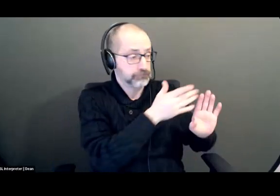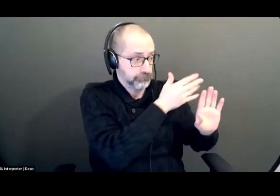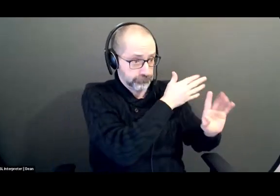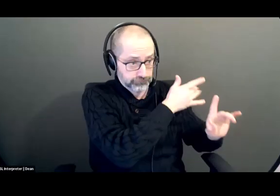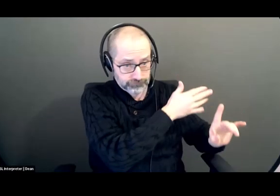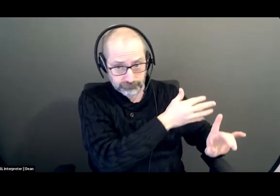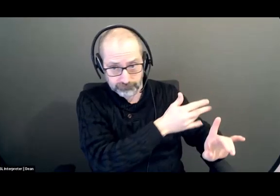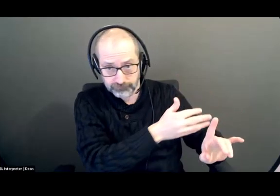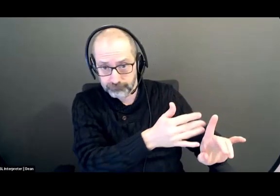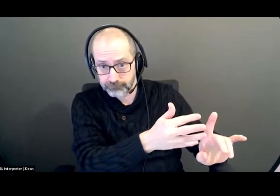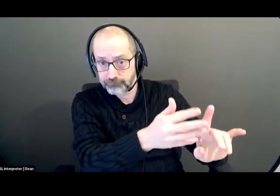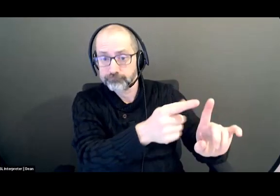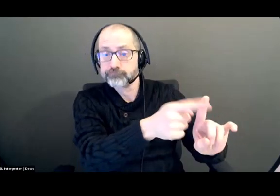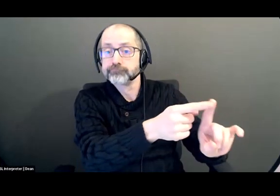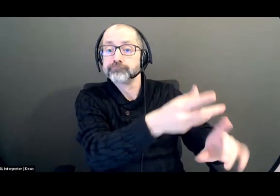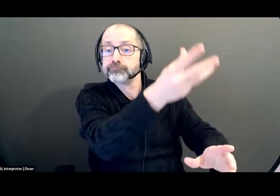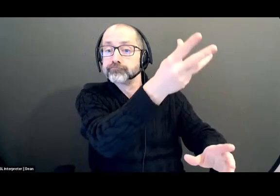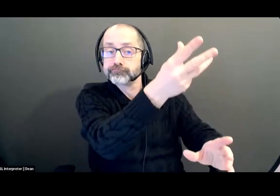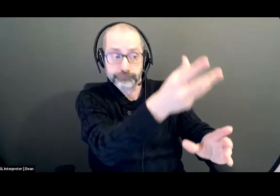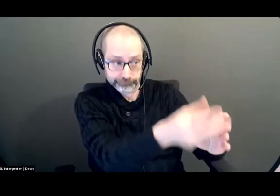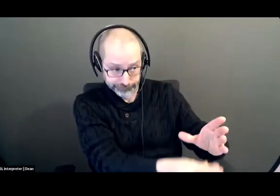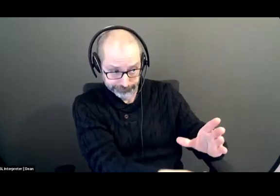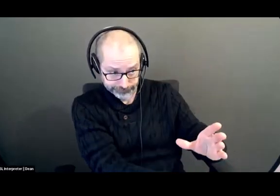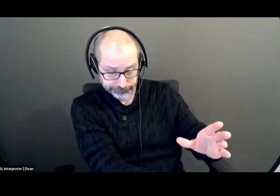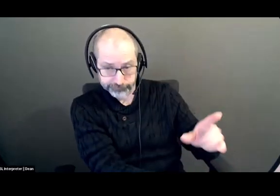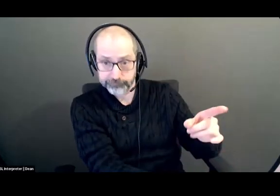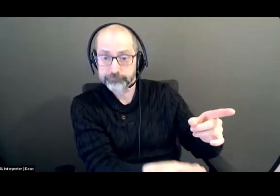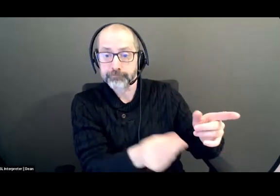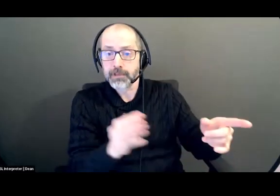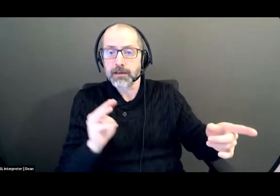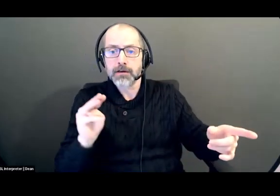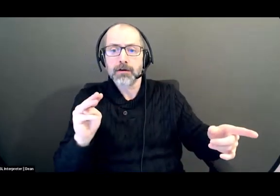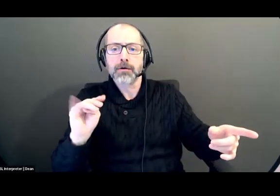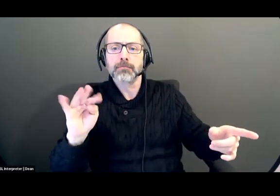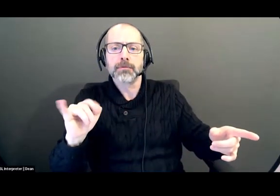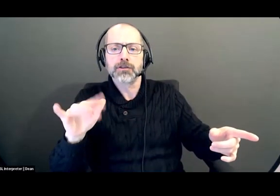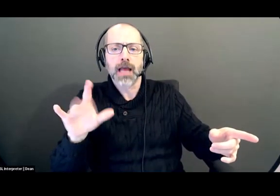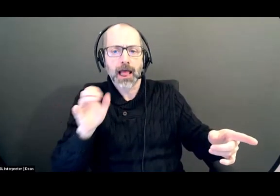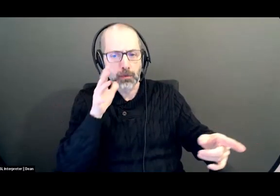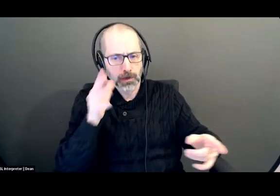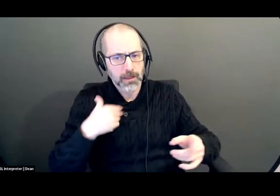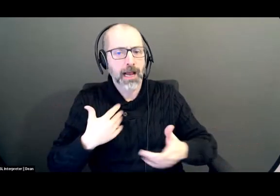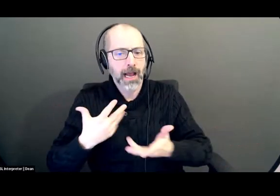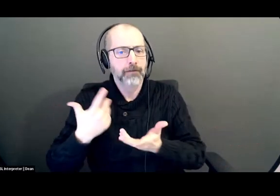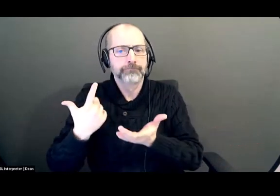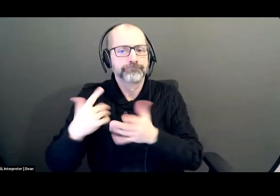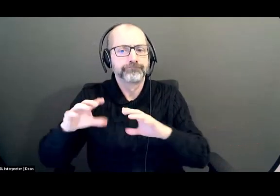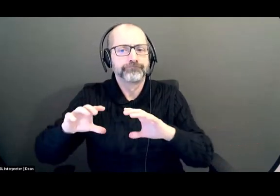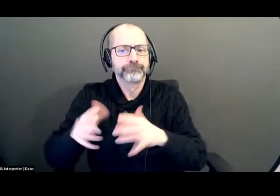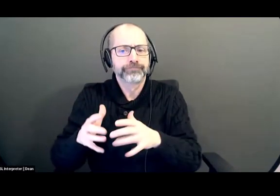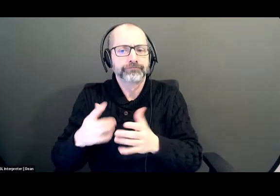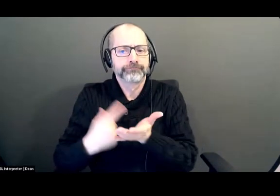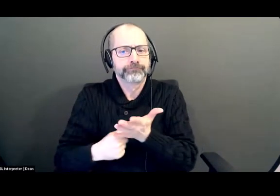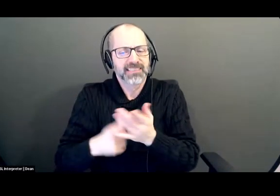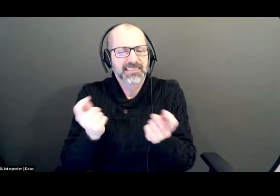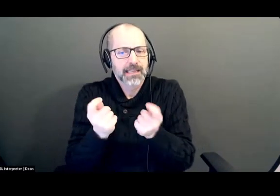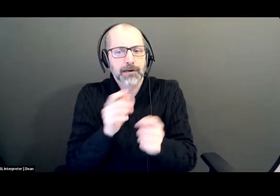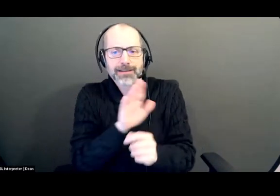Thanks, Lindy. Michelle, I'm curious if there's anything you might want to add.